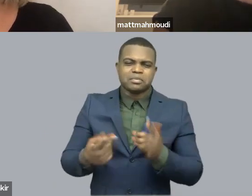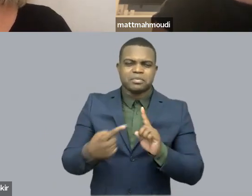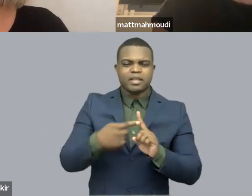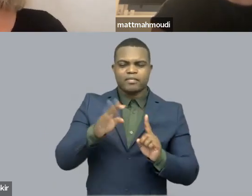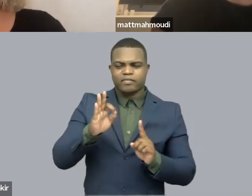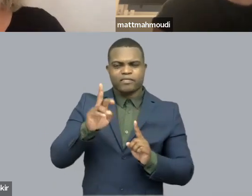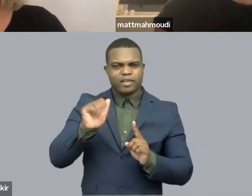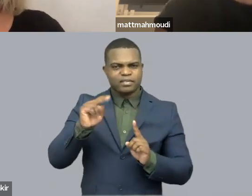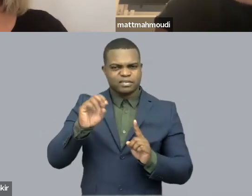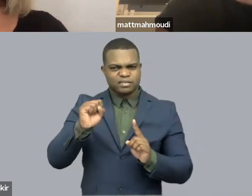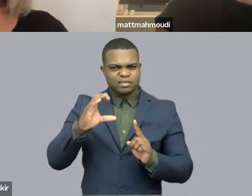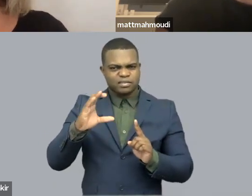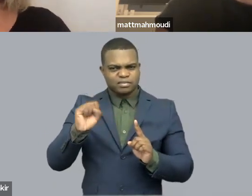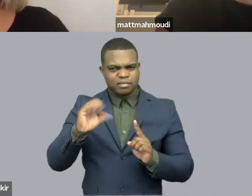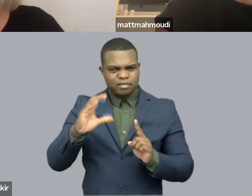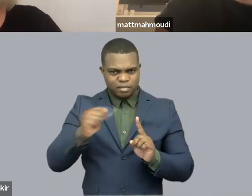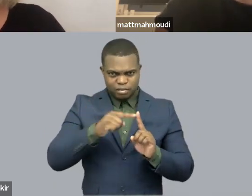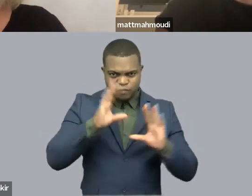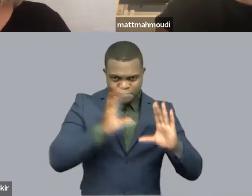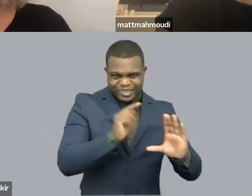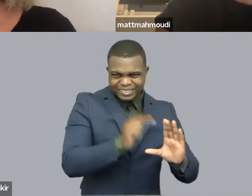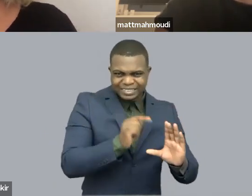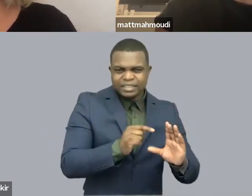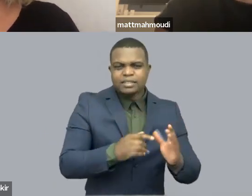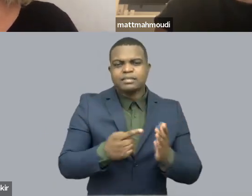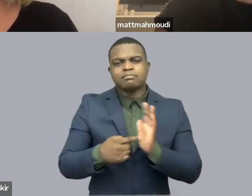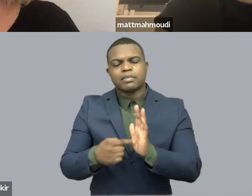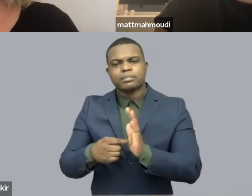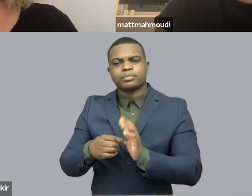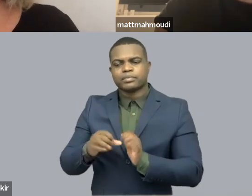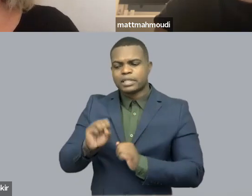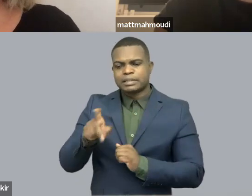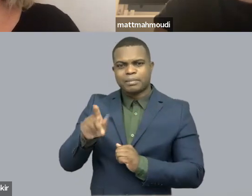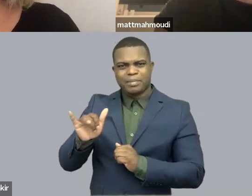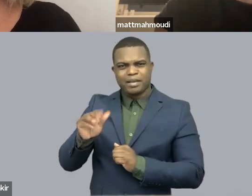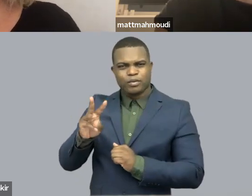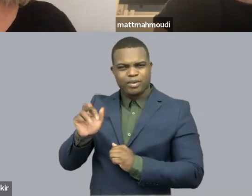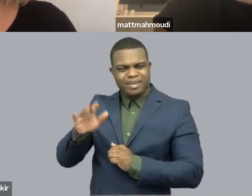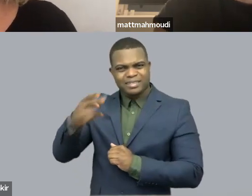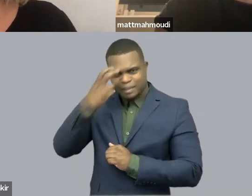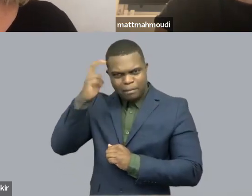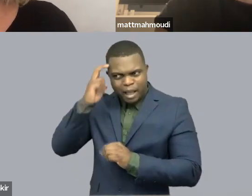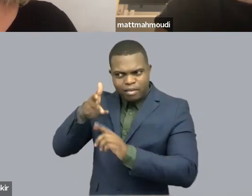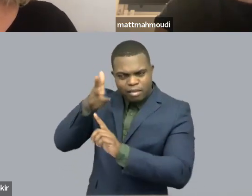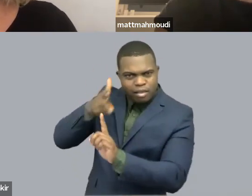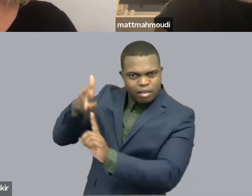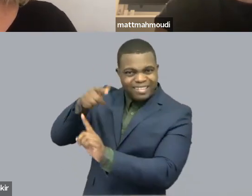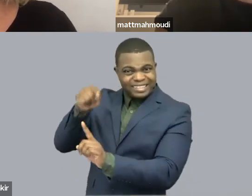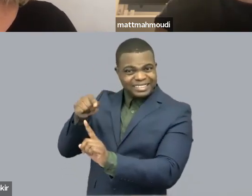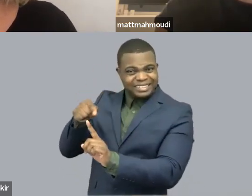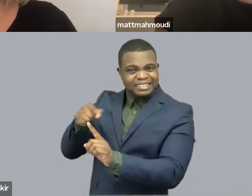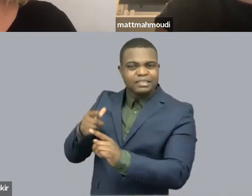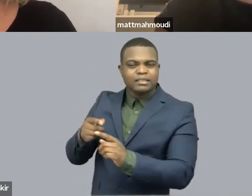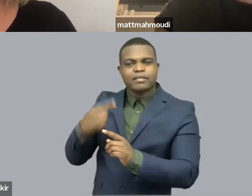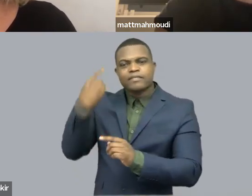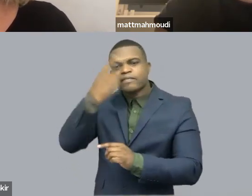for a blanket ban on facial recognition technologies for identification. And I know that we're also calling for a moratorium